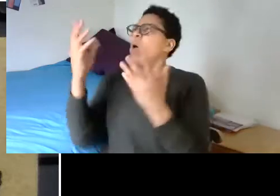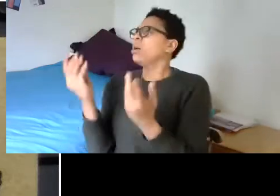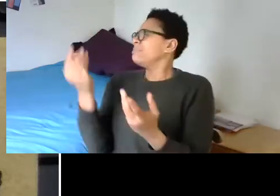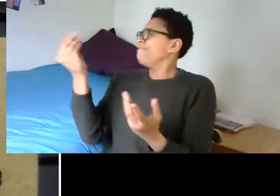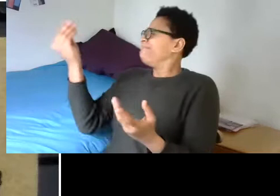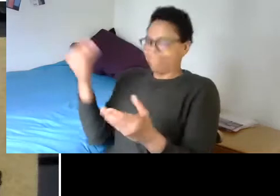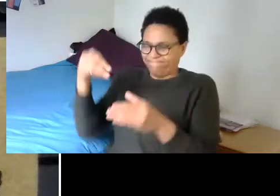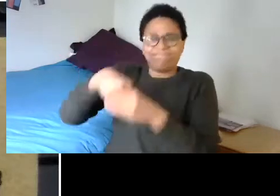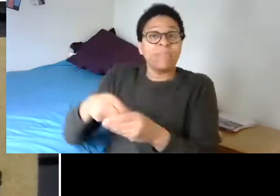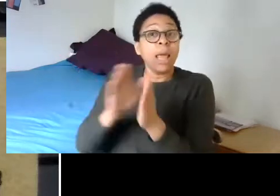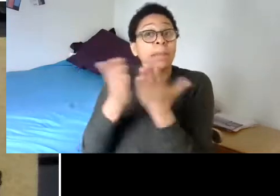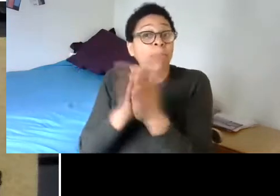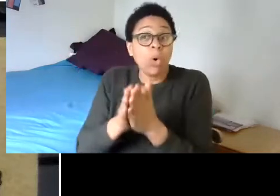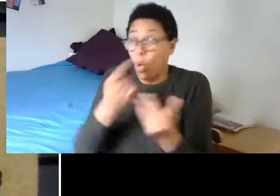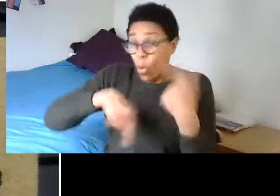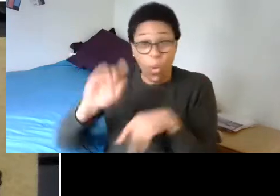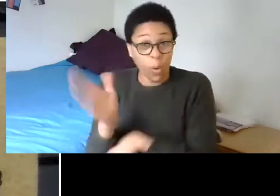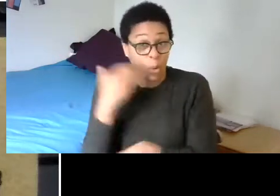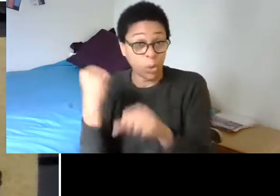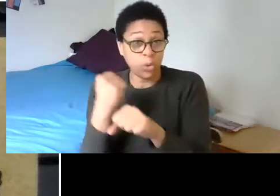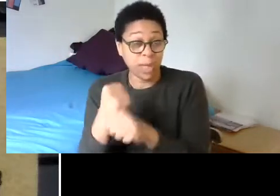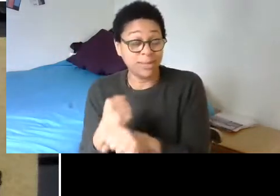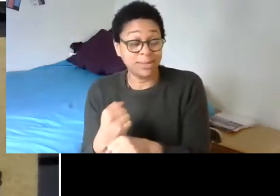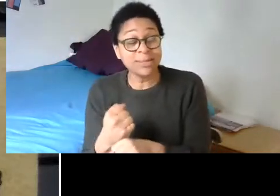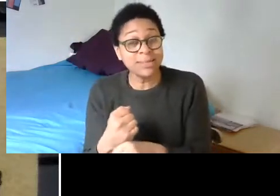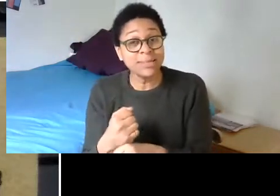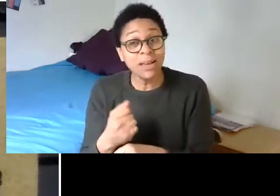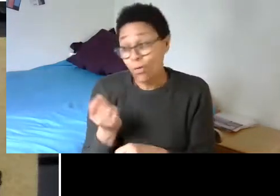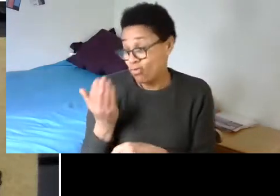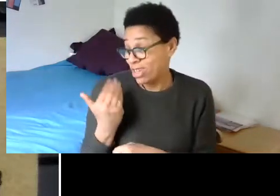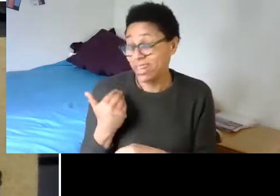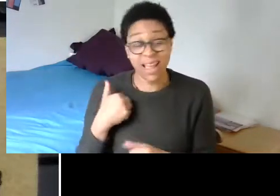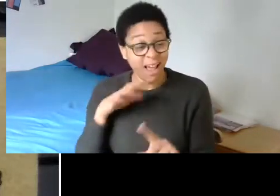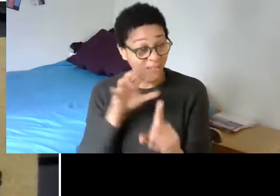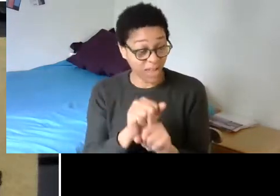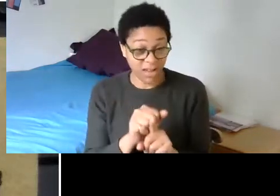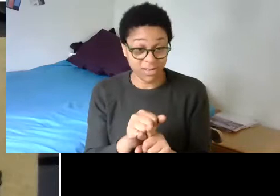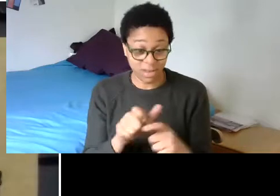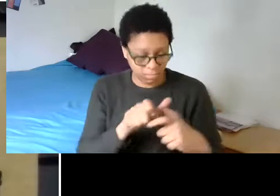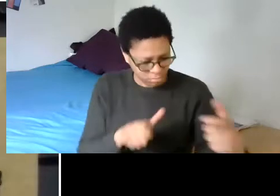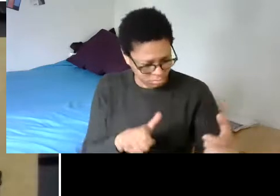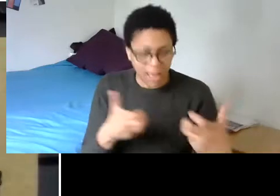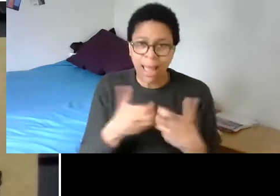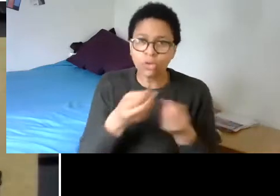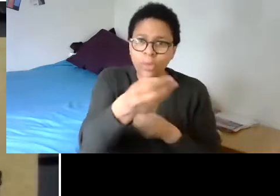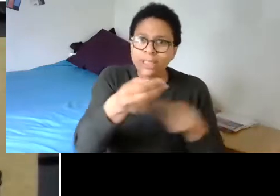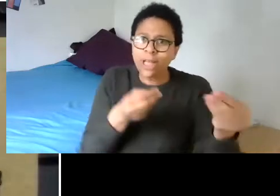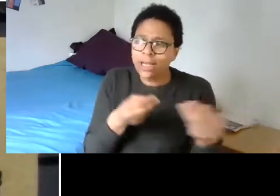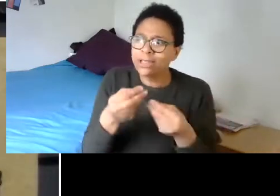from 1651 on storing bills of exchange. These are sort of payment notes on paper that contained instructions on how to keep them